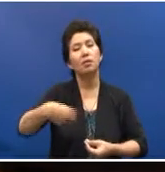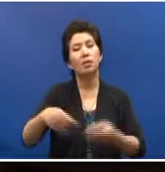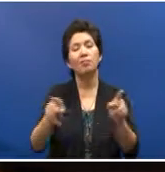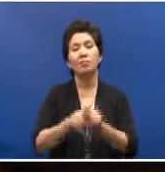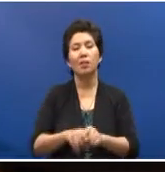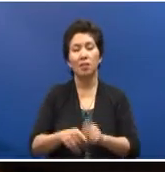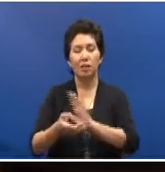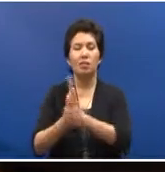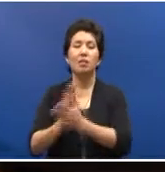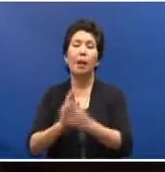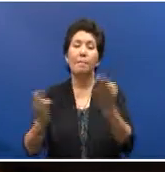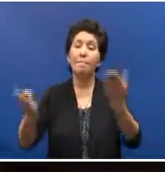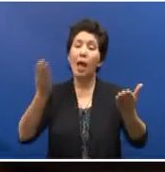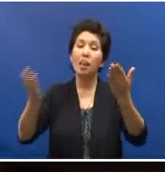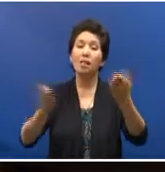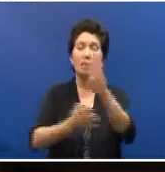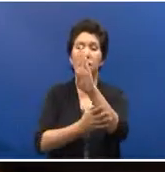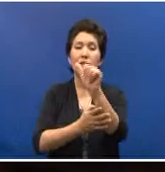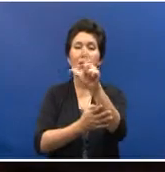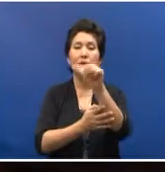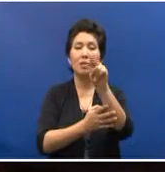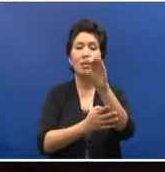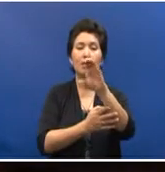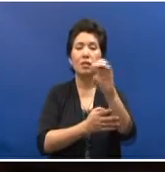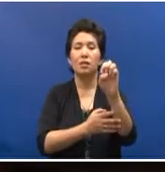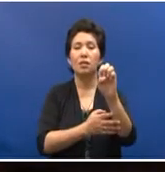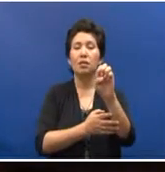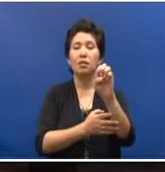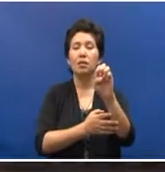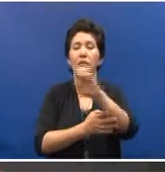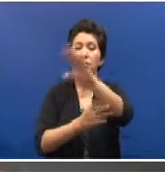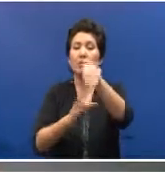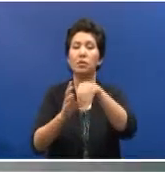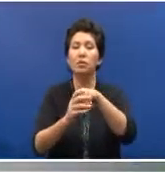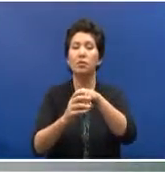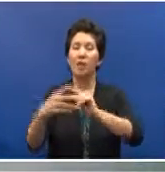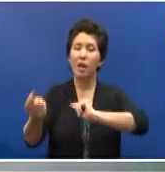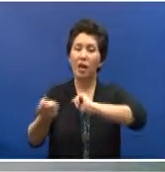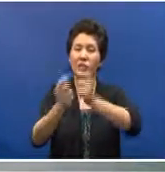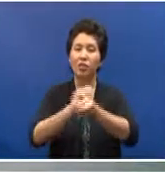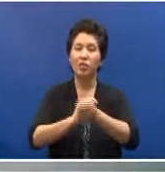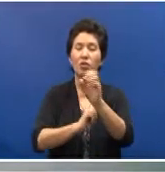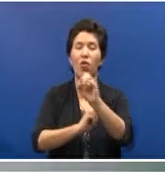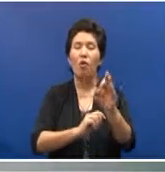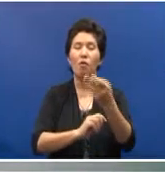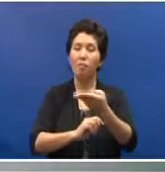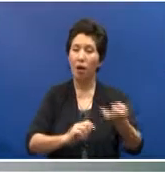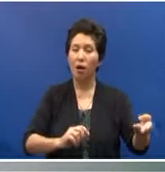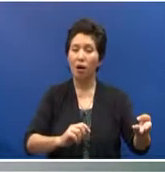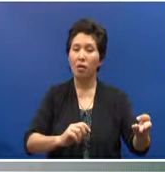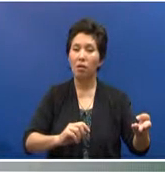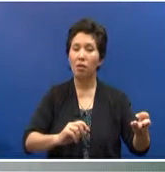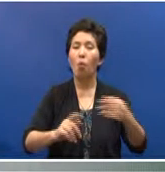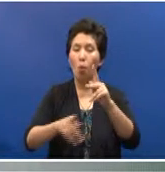balanced reciprocity, whereby it involves the exchange of goods where the